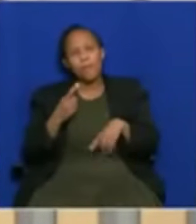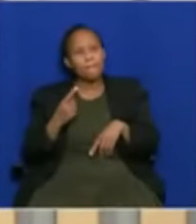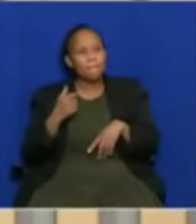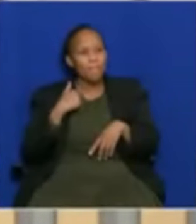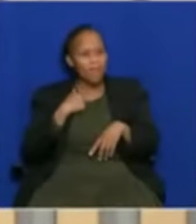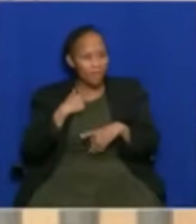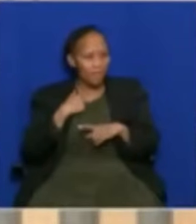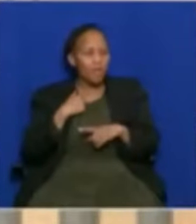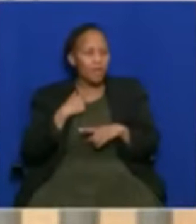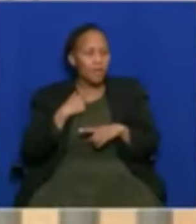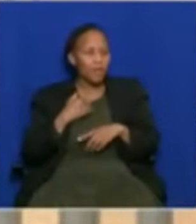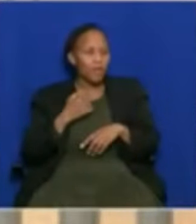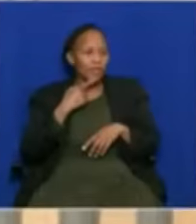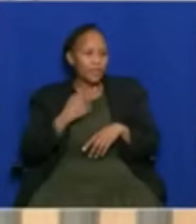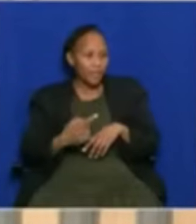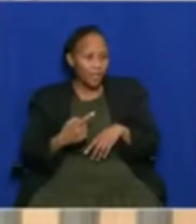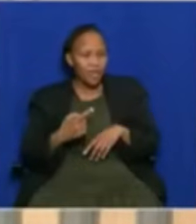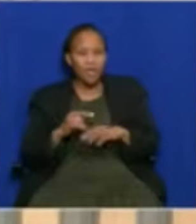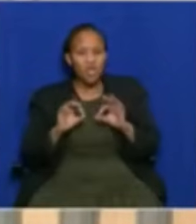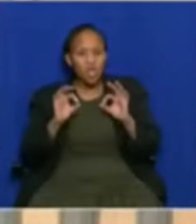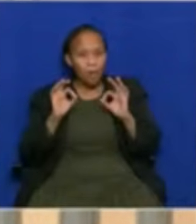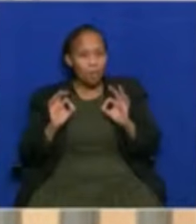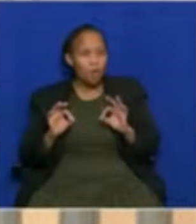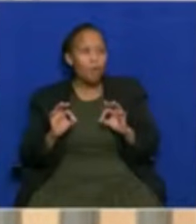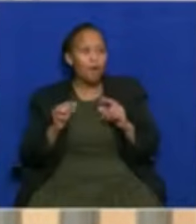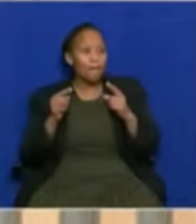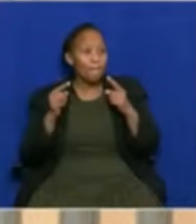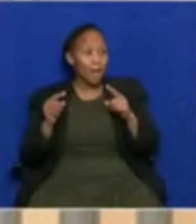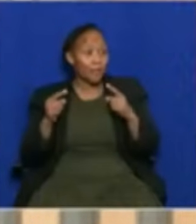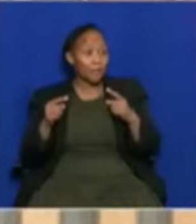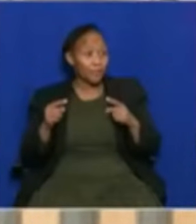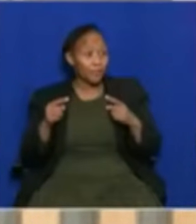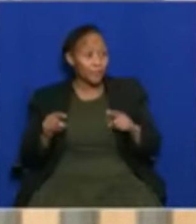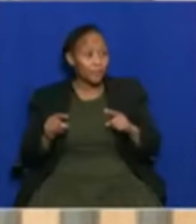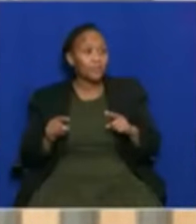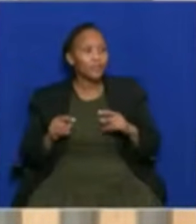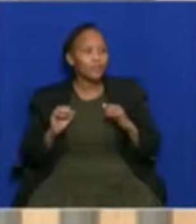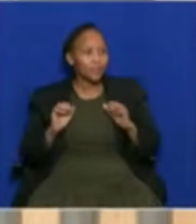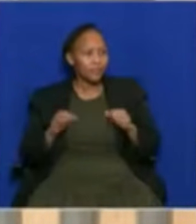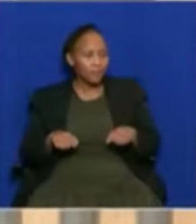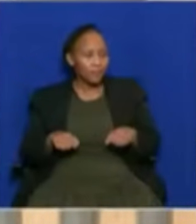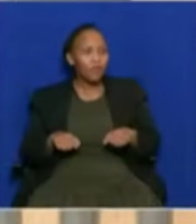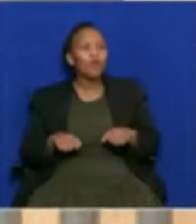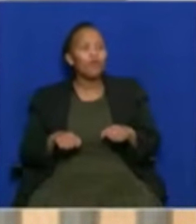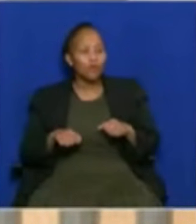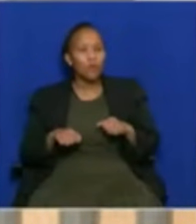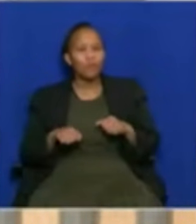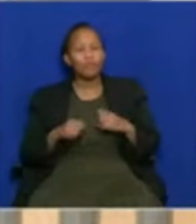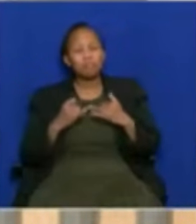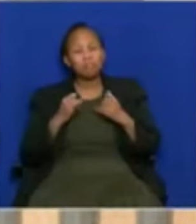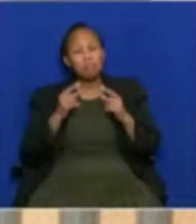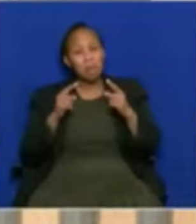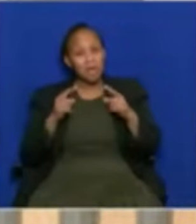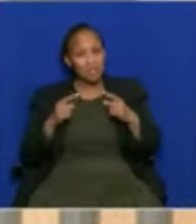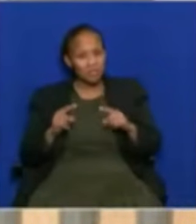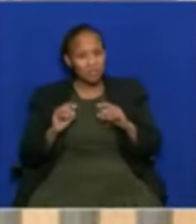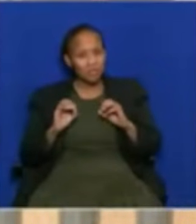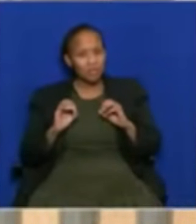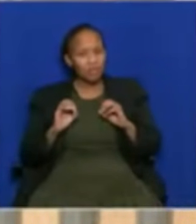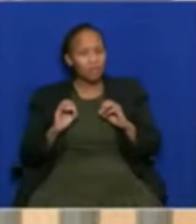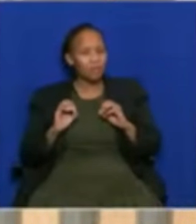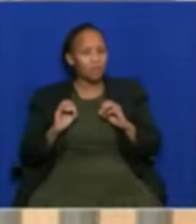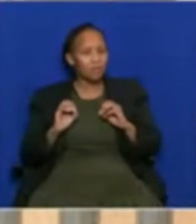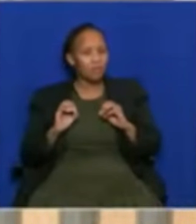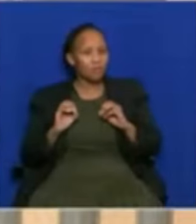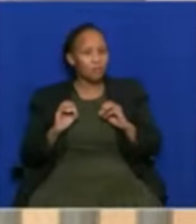properly marked in a sense that maybe one question was not marked? Is it an arithmetic exercise? They're